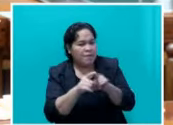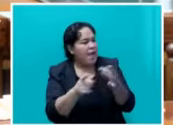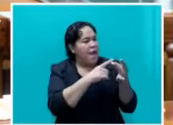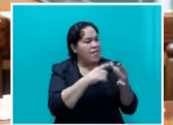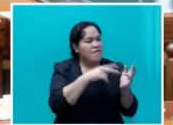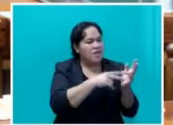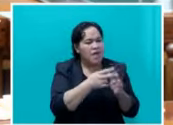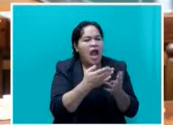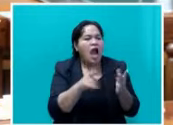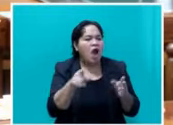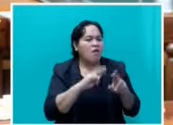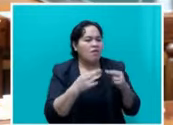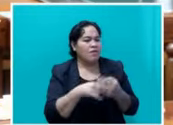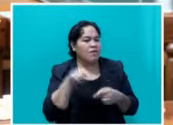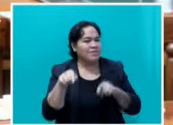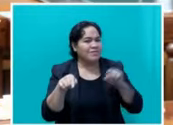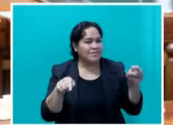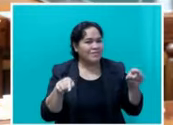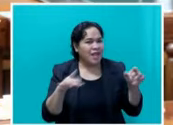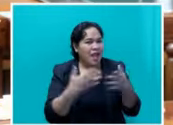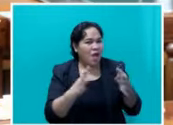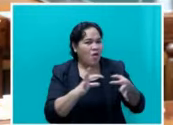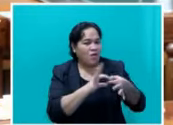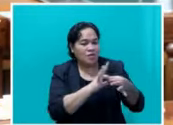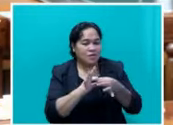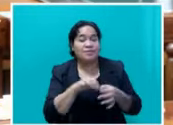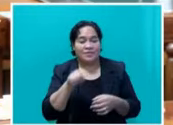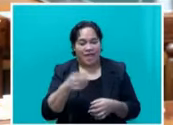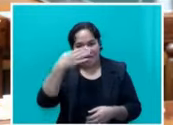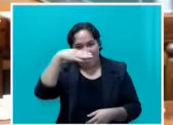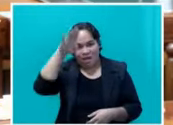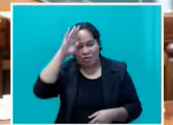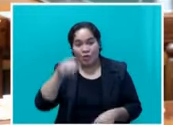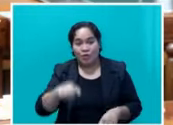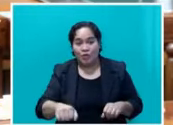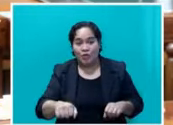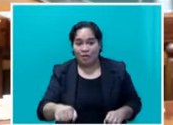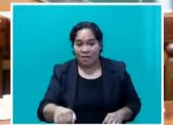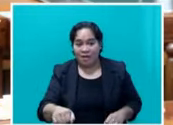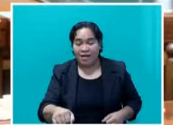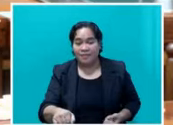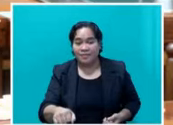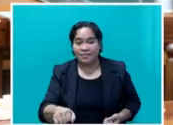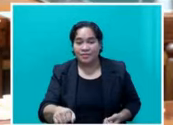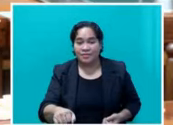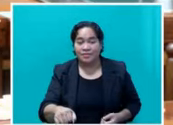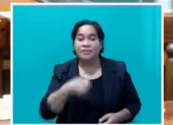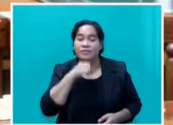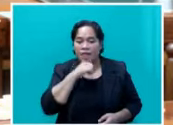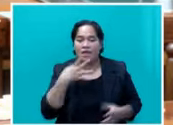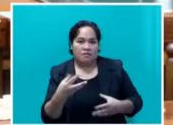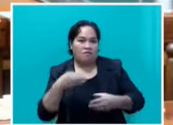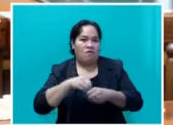How are you people related? So Ratasukuna was very involved in the